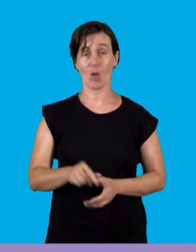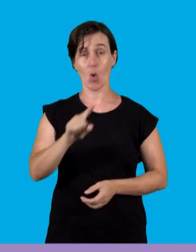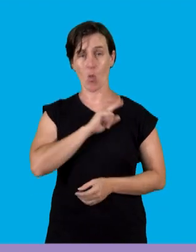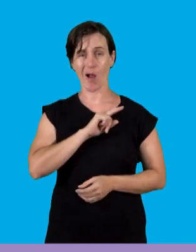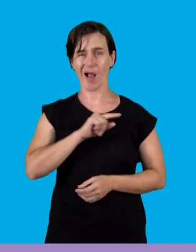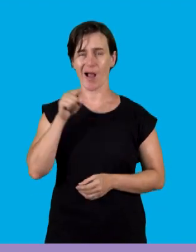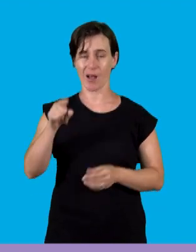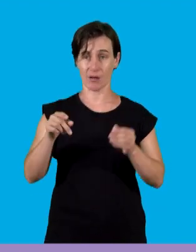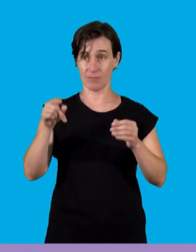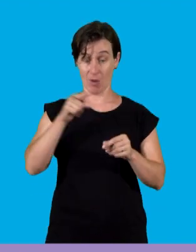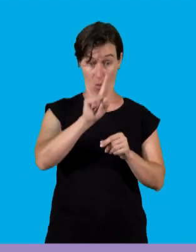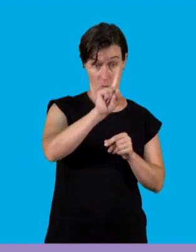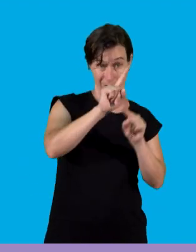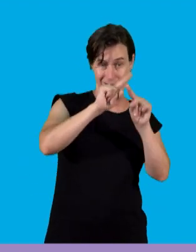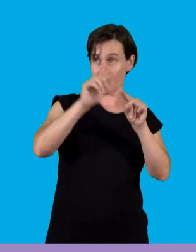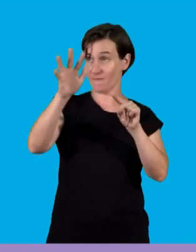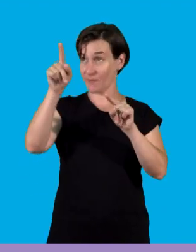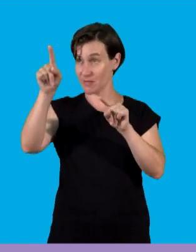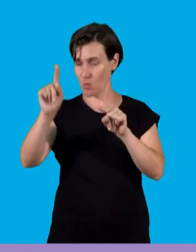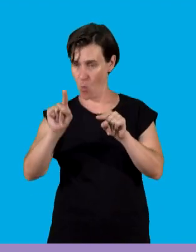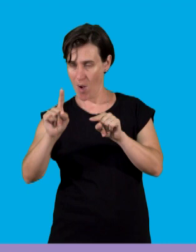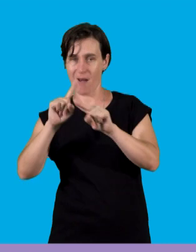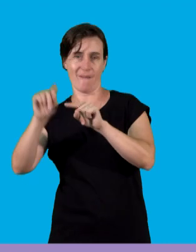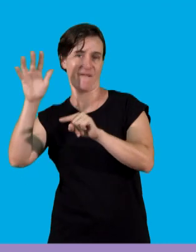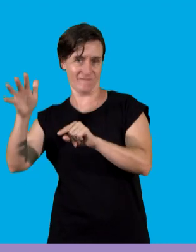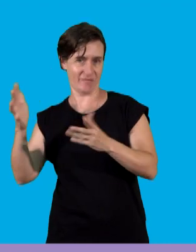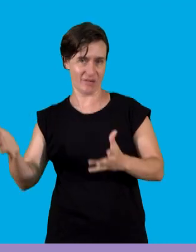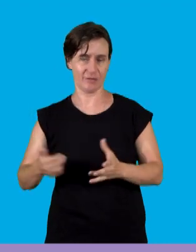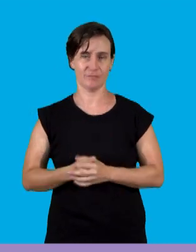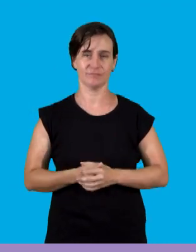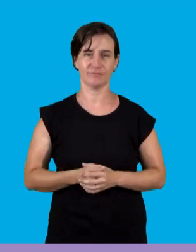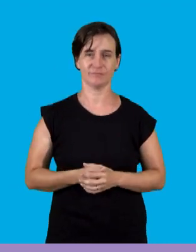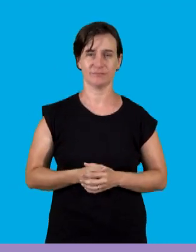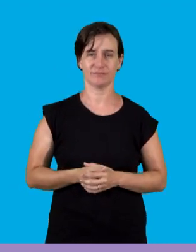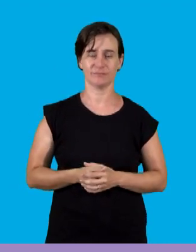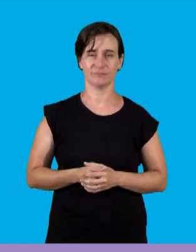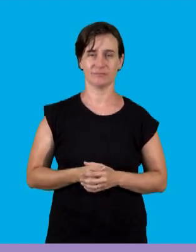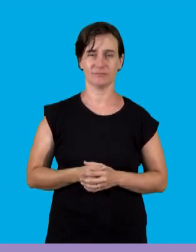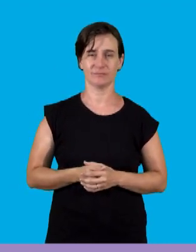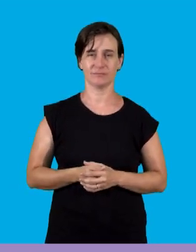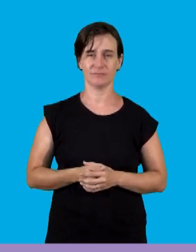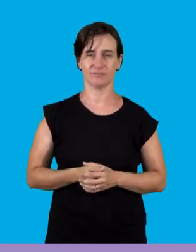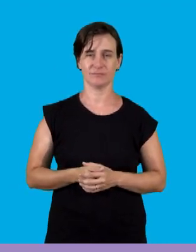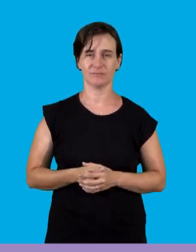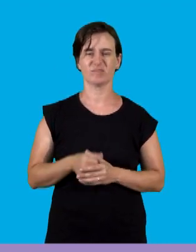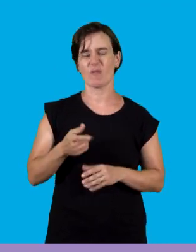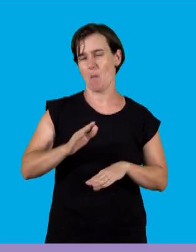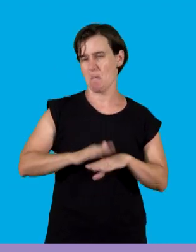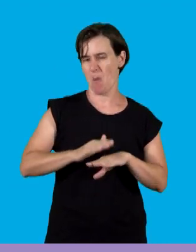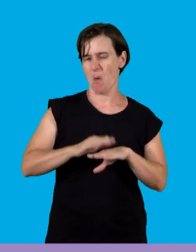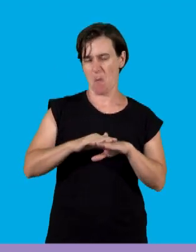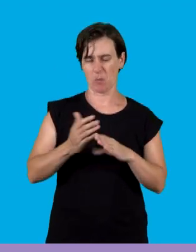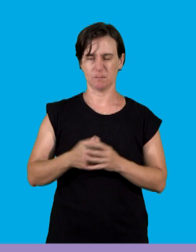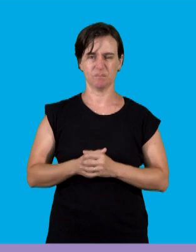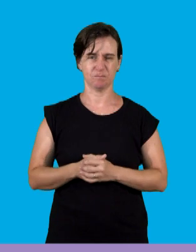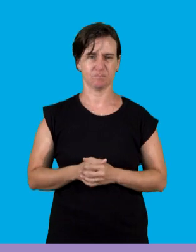15, because that 15 comes from 1 multiplied by 15 and again 1 multiplied by 15. Let's look at more